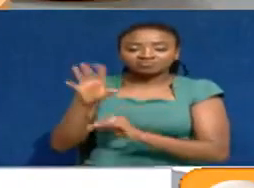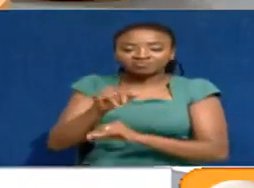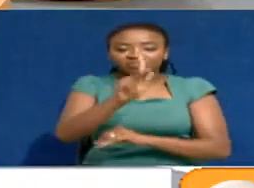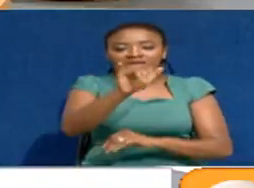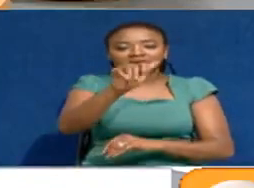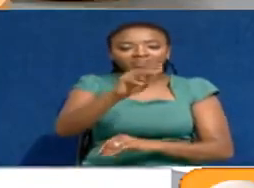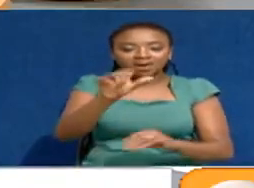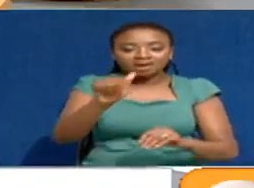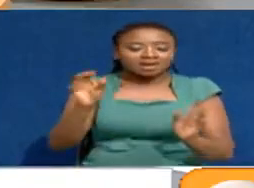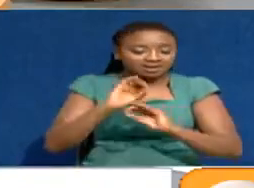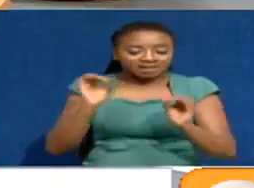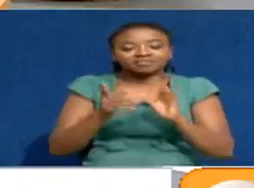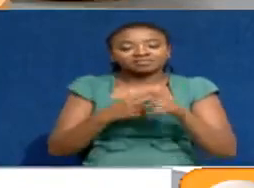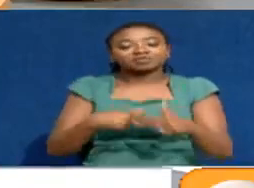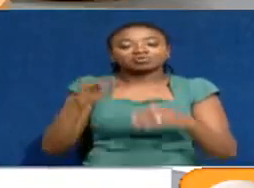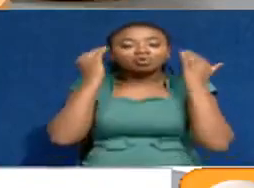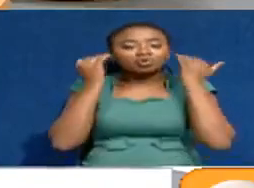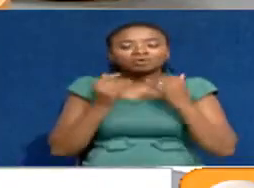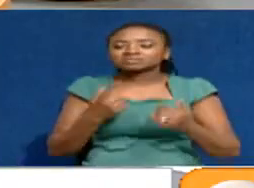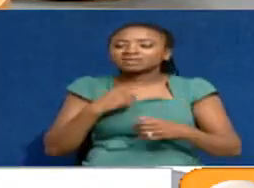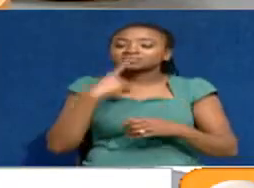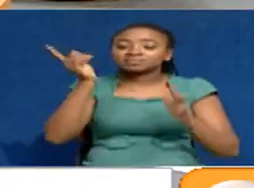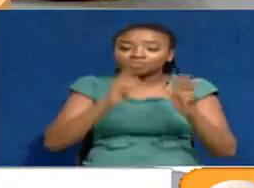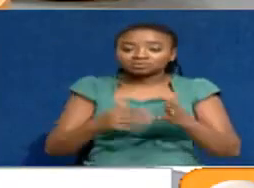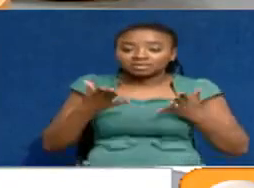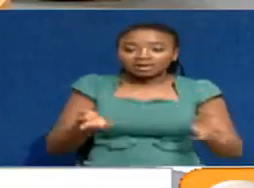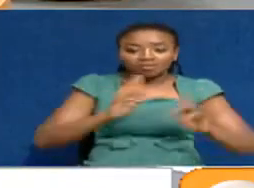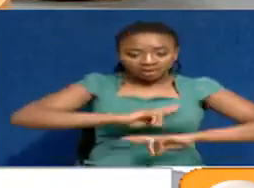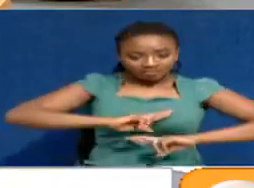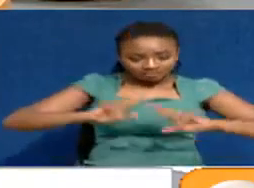Even today, I'm ready. Any day, any time anybody is ready to take me to court, I'm ready. Okay.